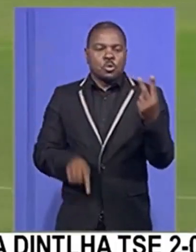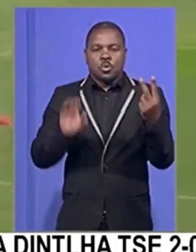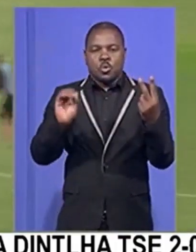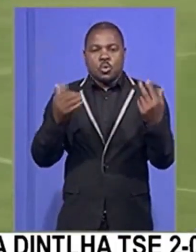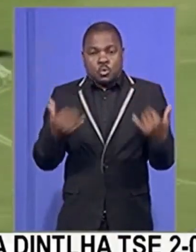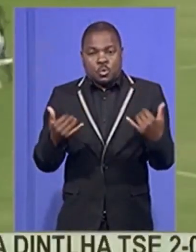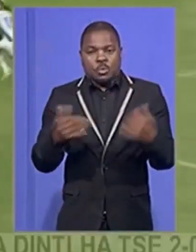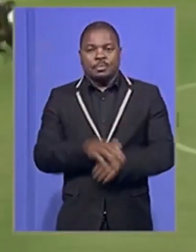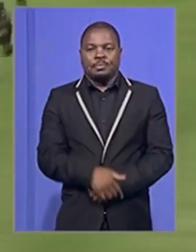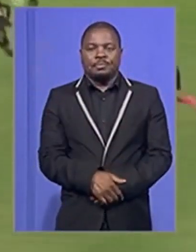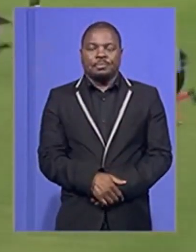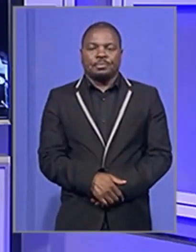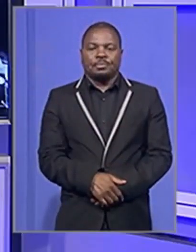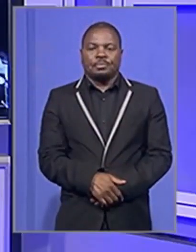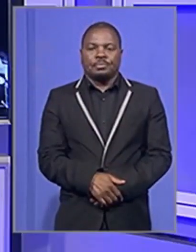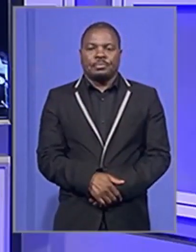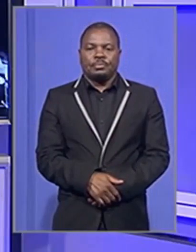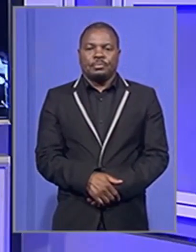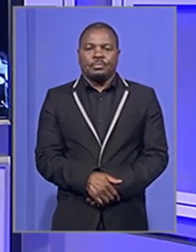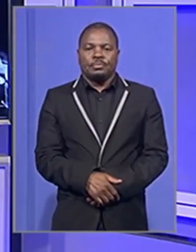jeno.